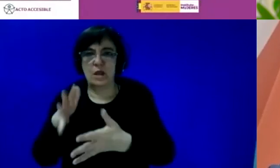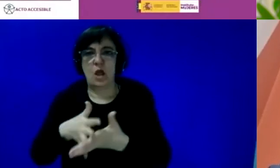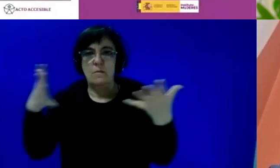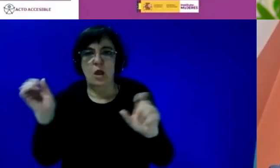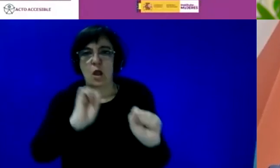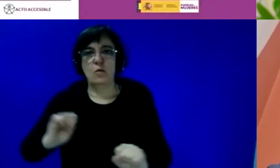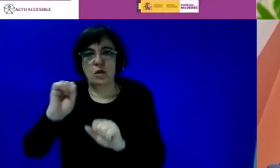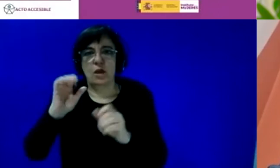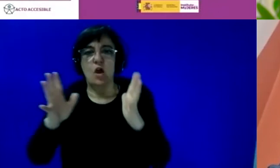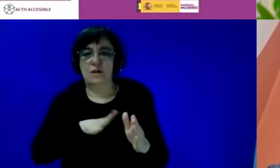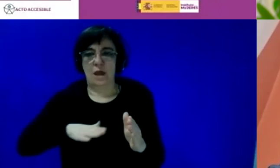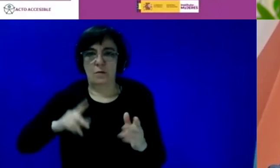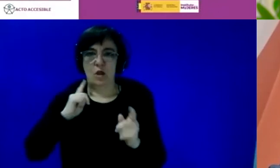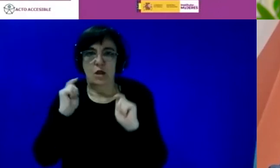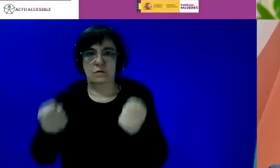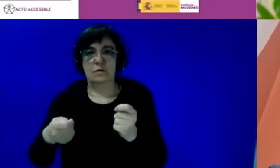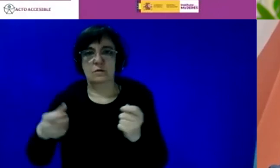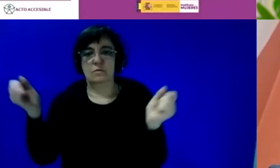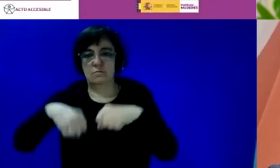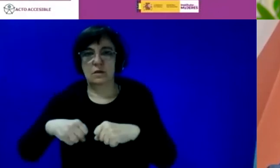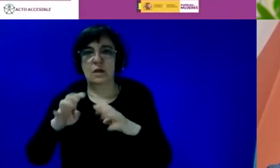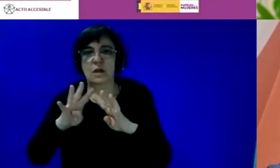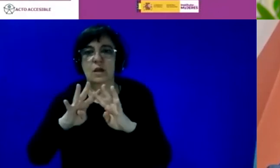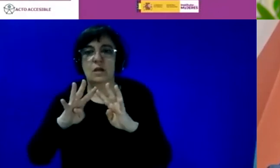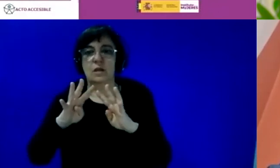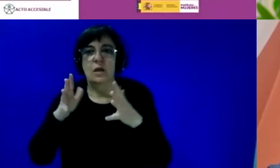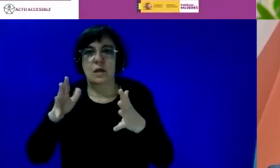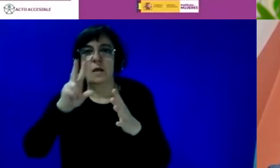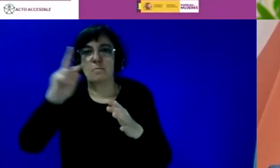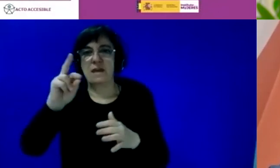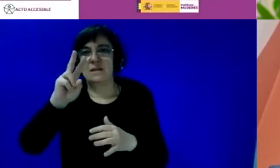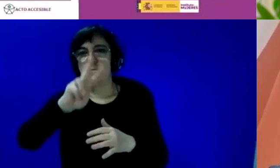agreements were published. The first one by the Cabinet